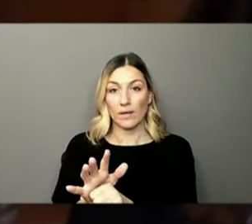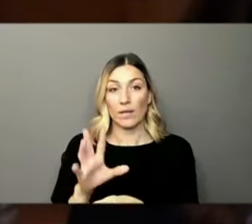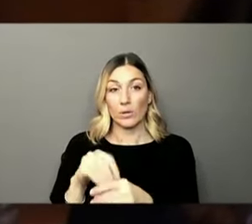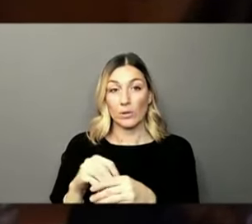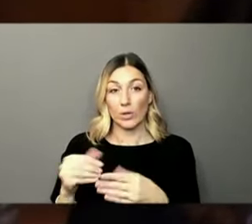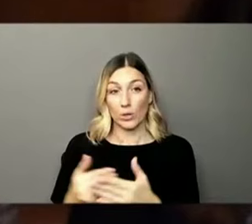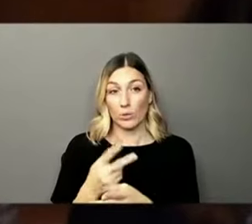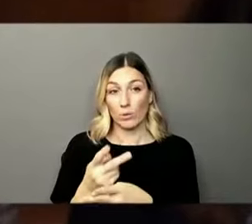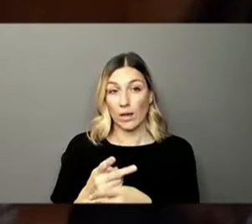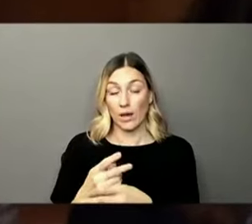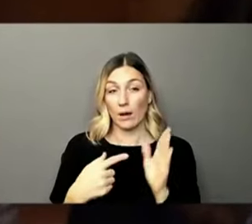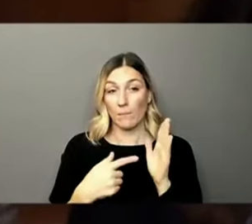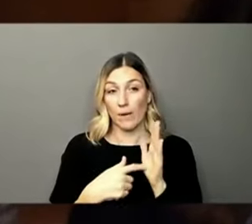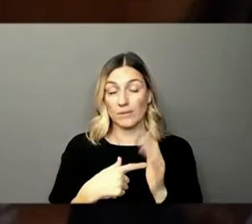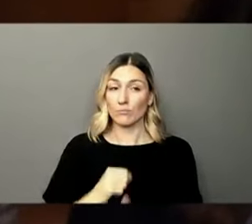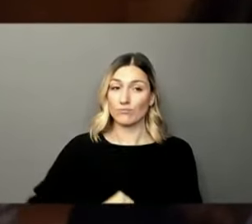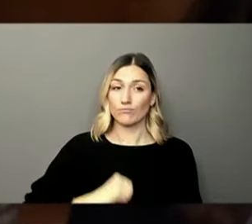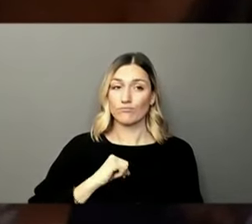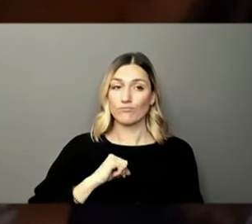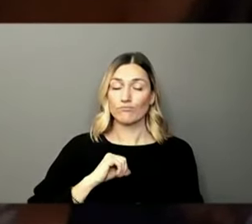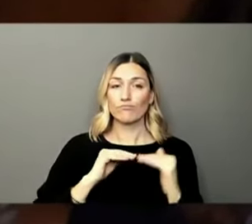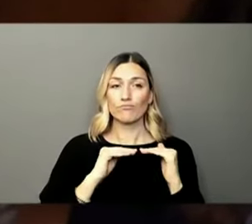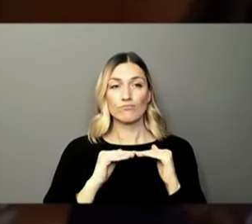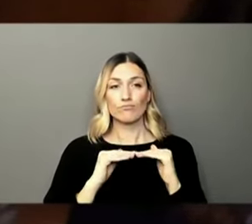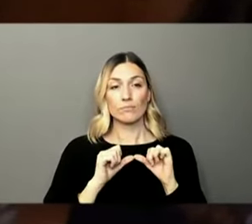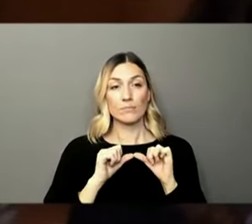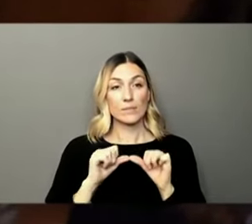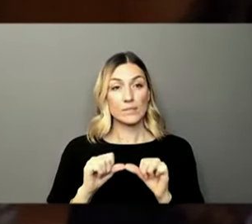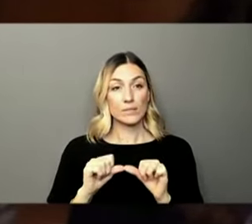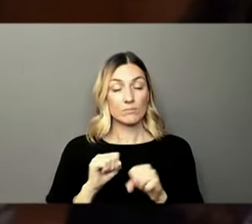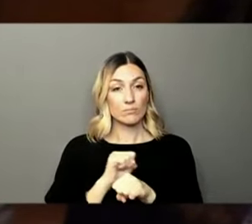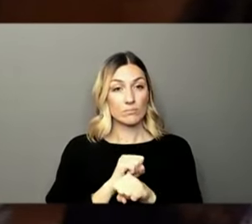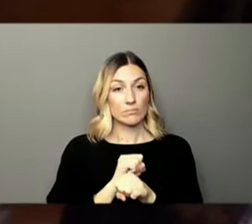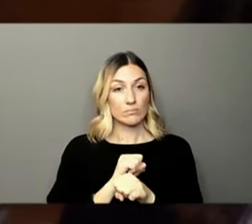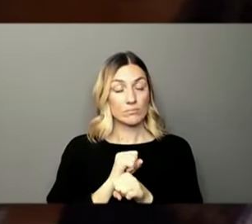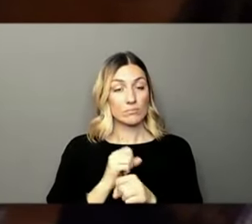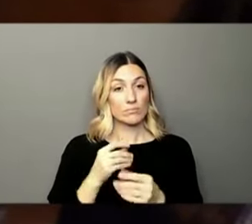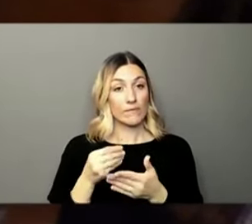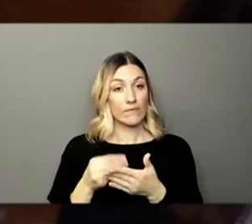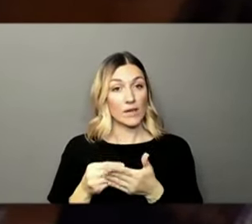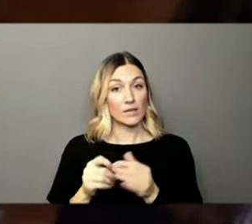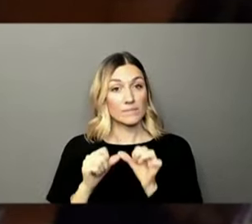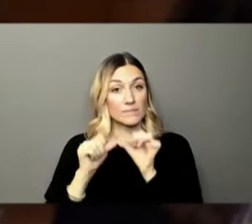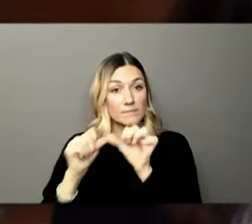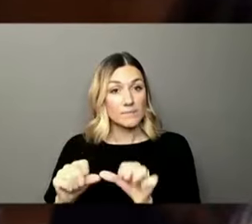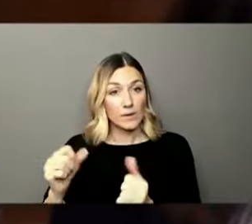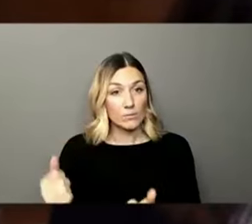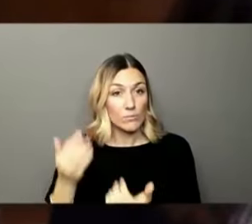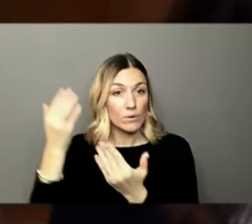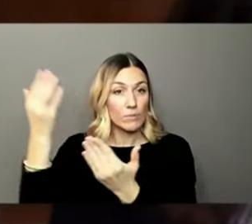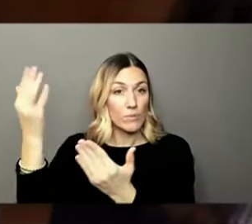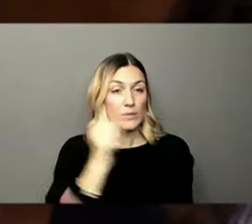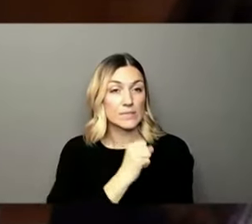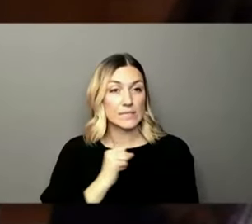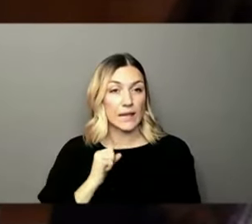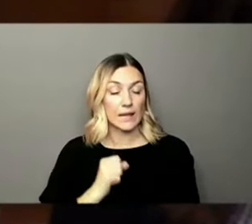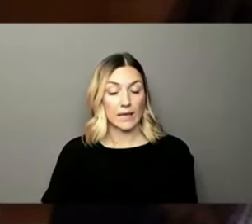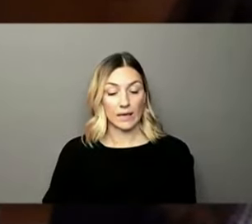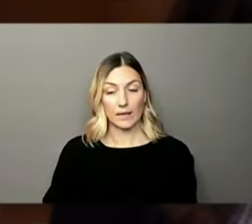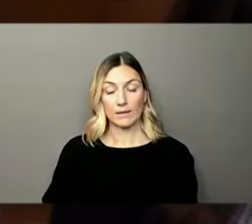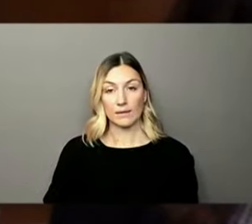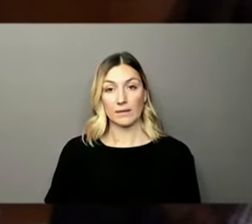with colleagues to continue this funding in our proposed Senate fiscal